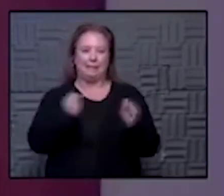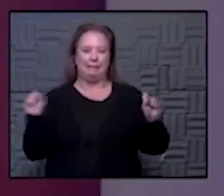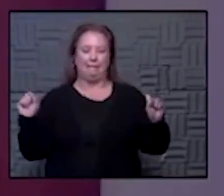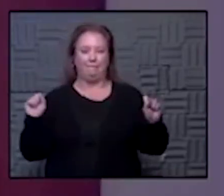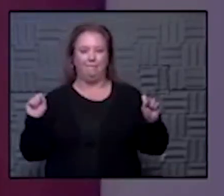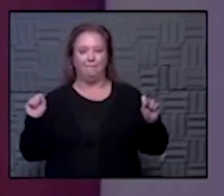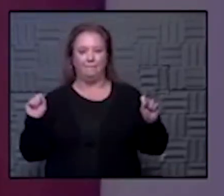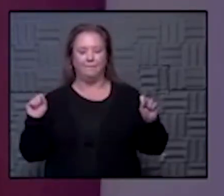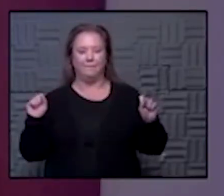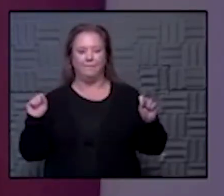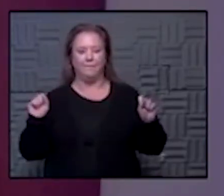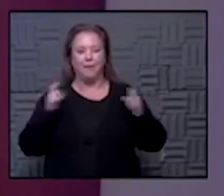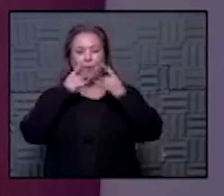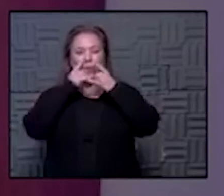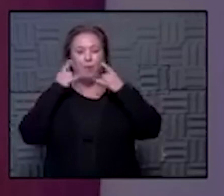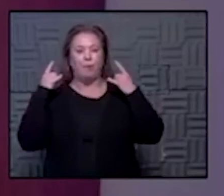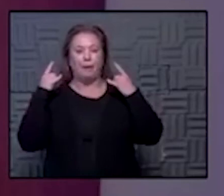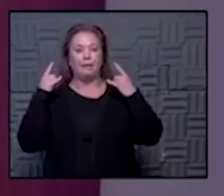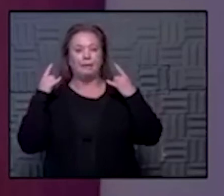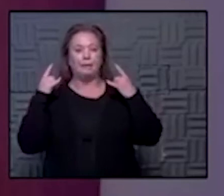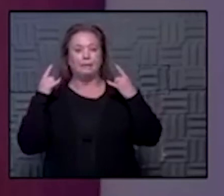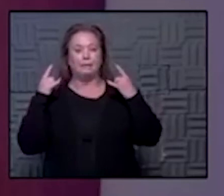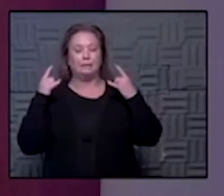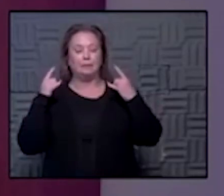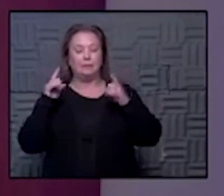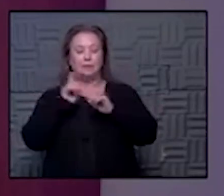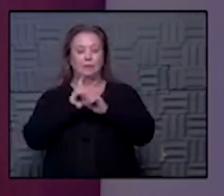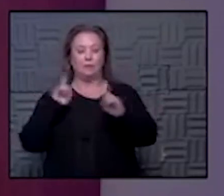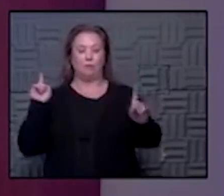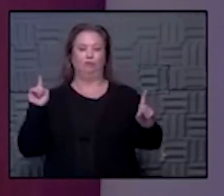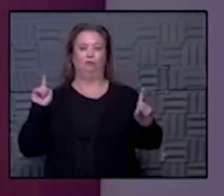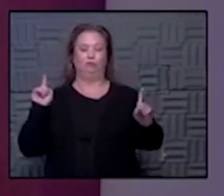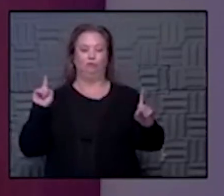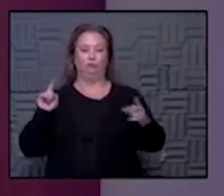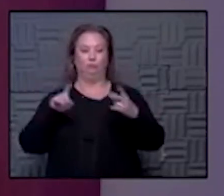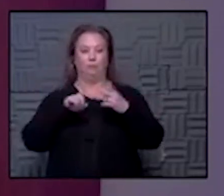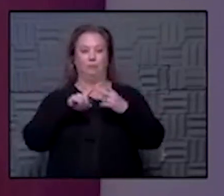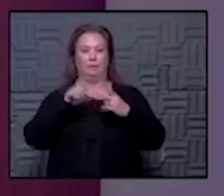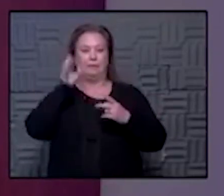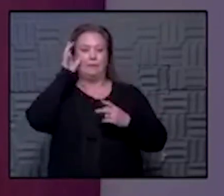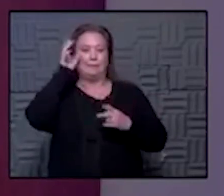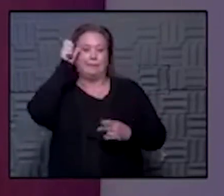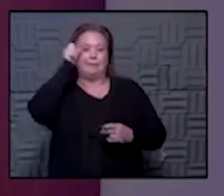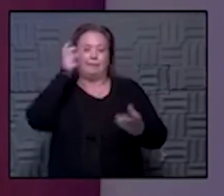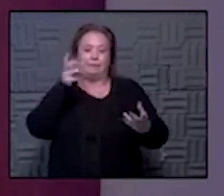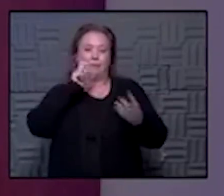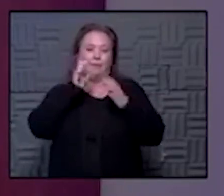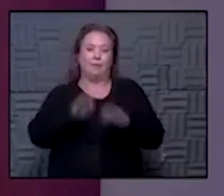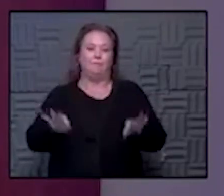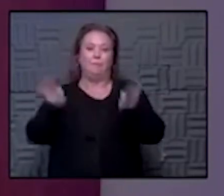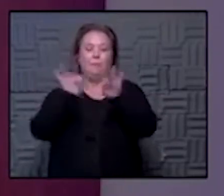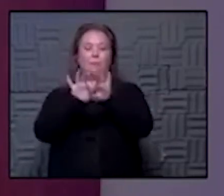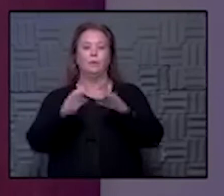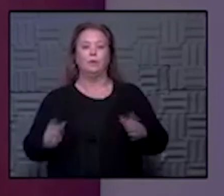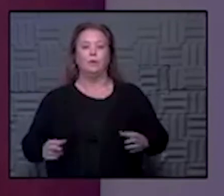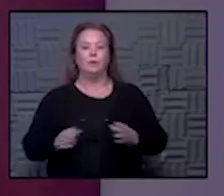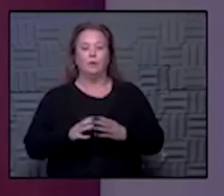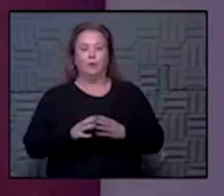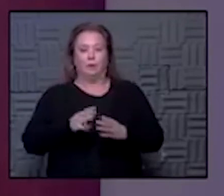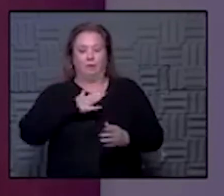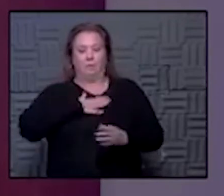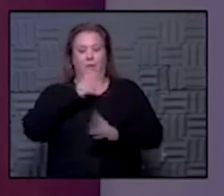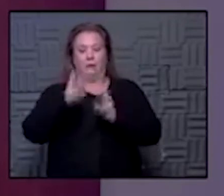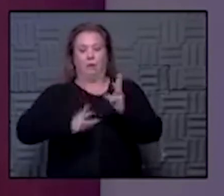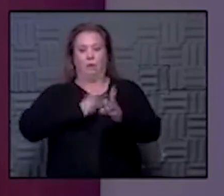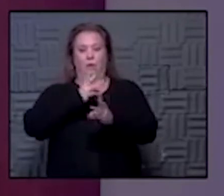there and wear your mask, social distancing, and just common sense. I think those are important pillars. But, in my